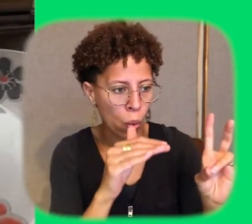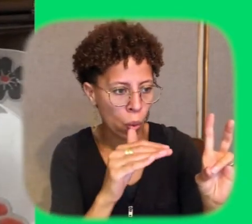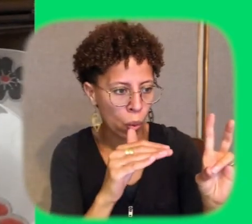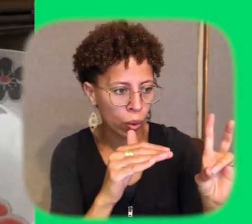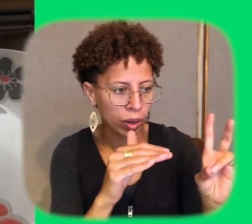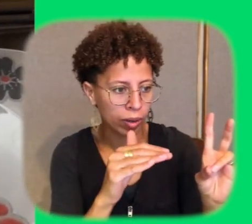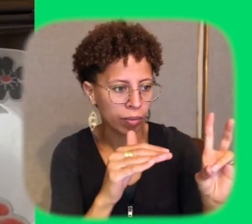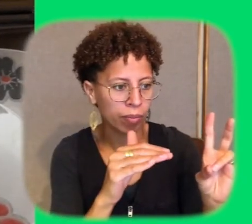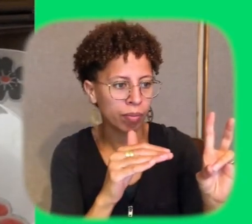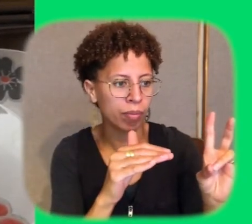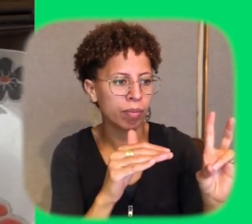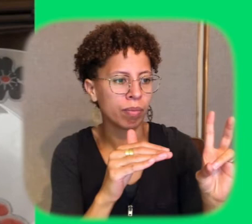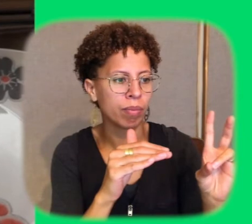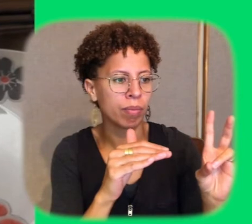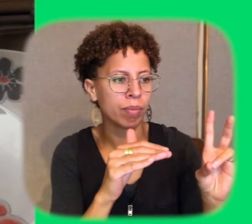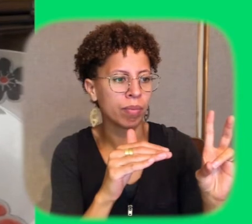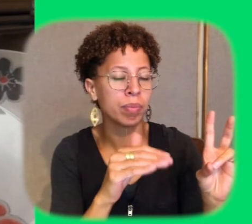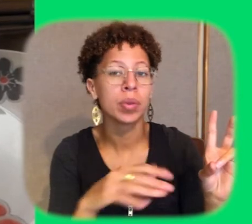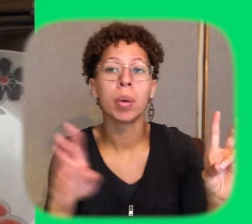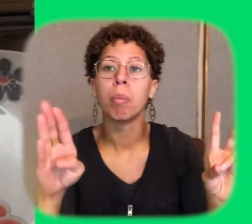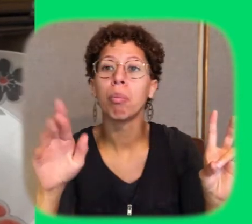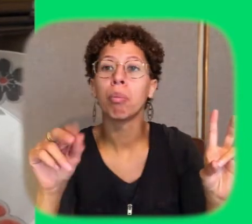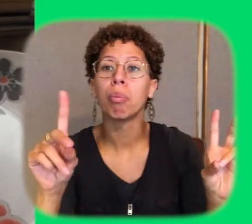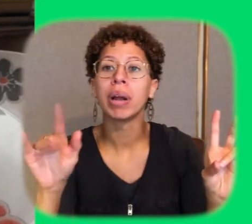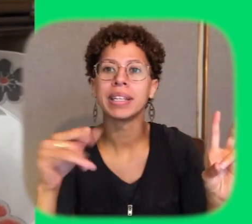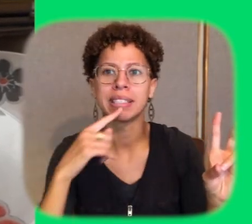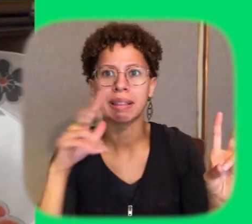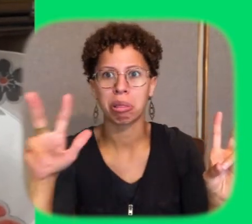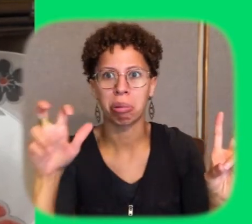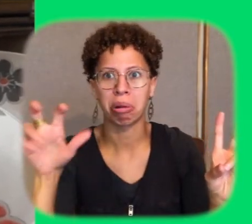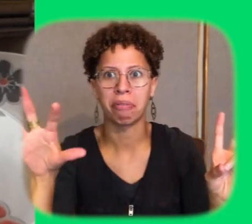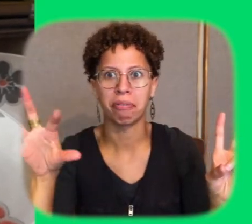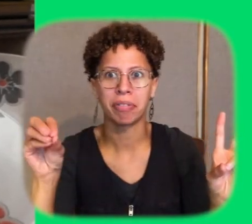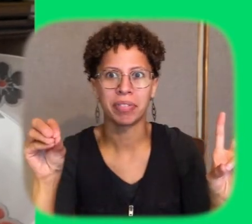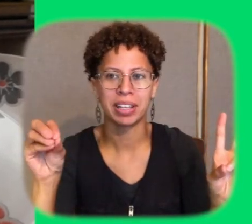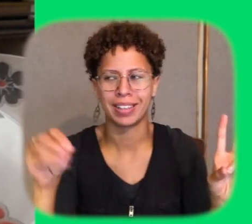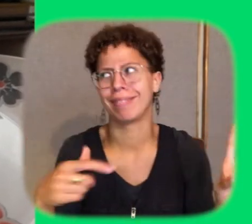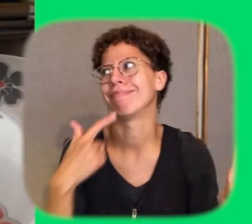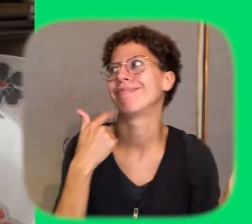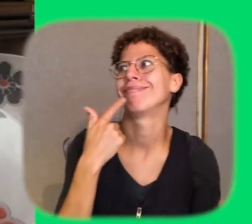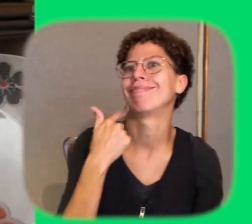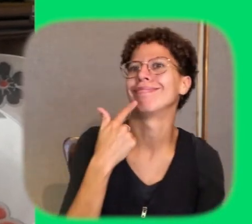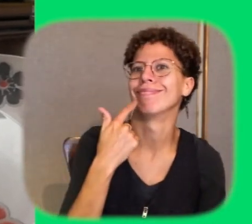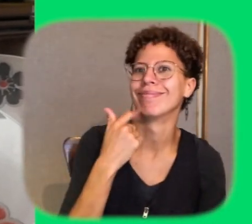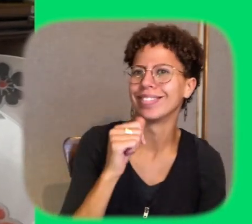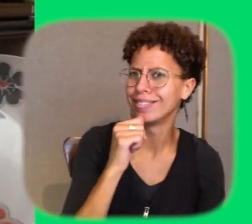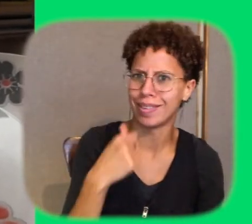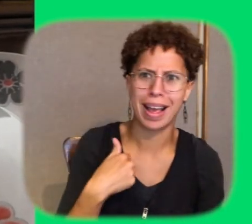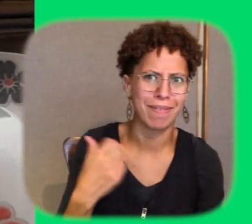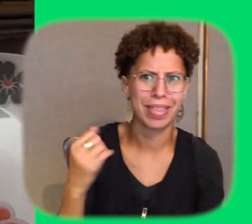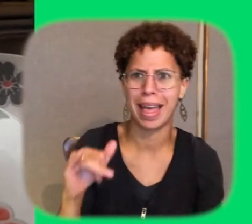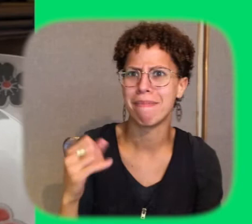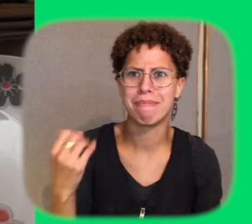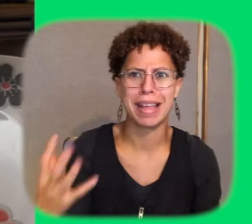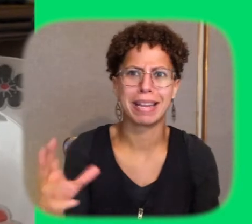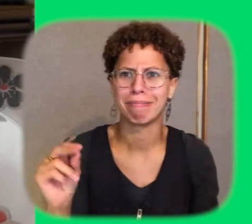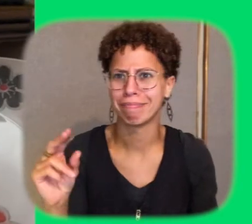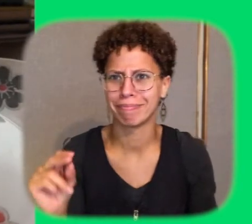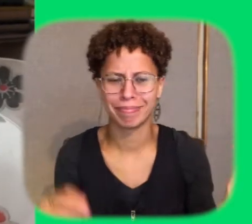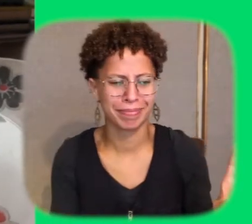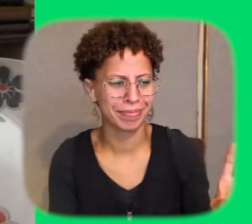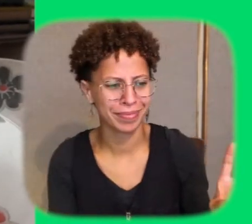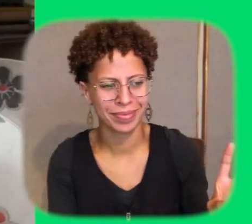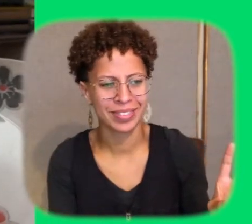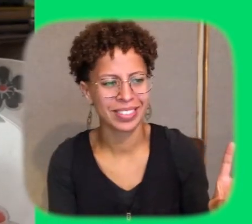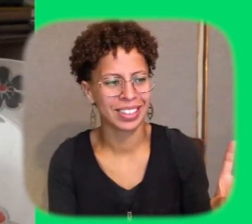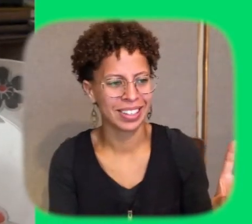Oh, Brady says 350. We don't even have that much. We don't have that much. Well, let's see. That's, what number was